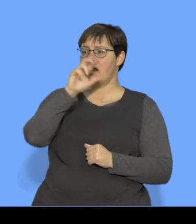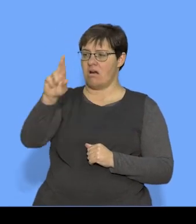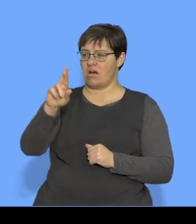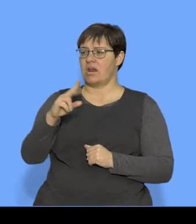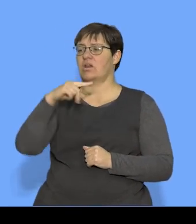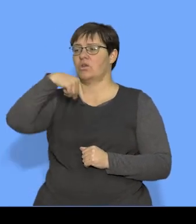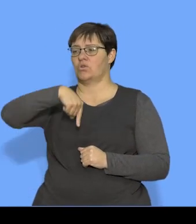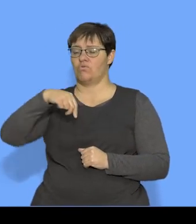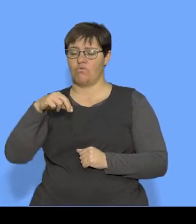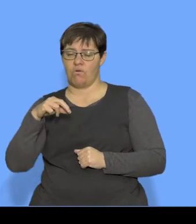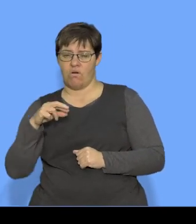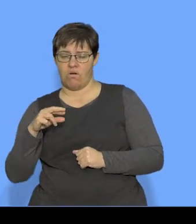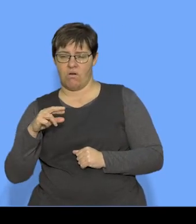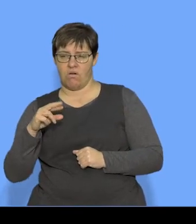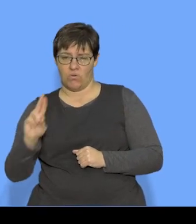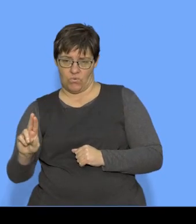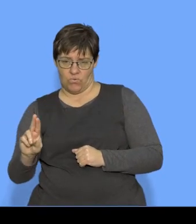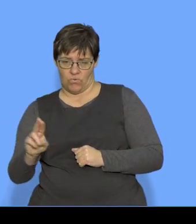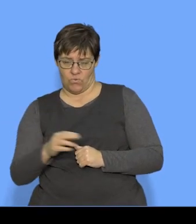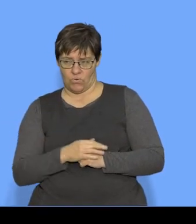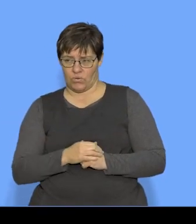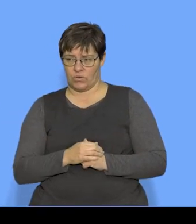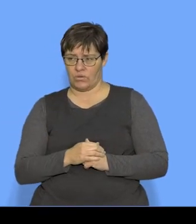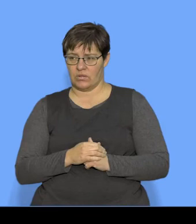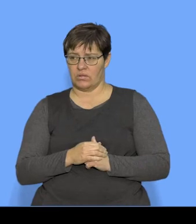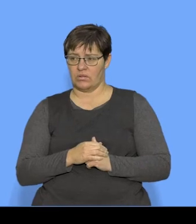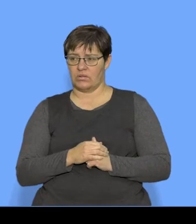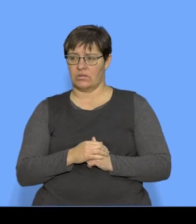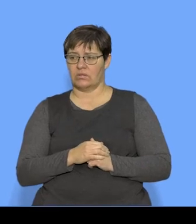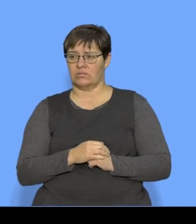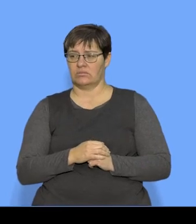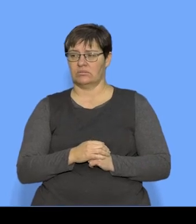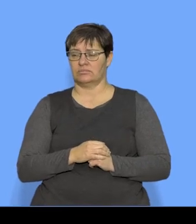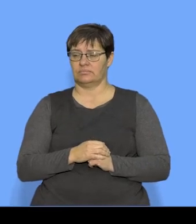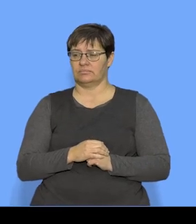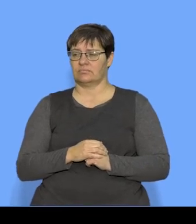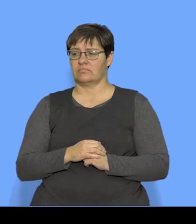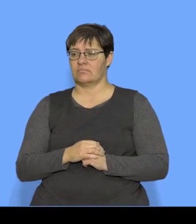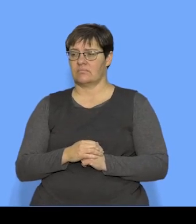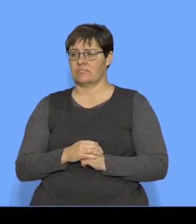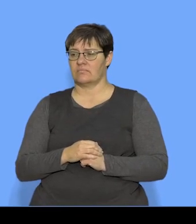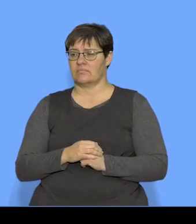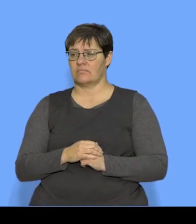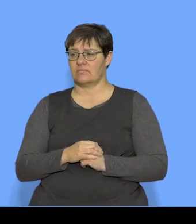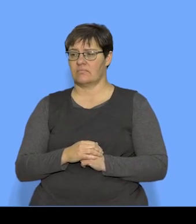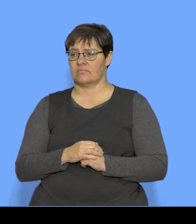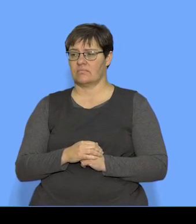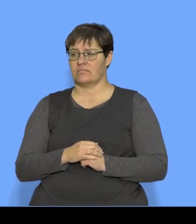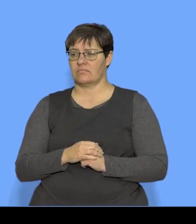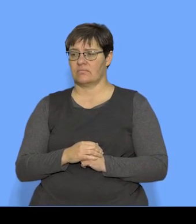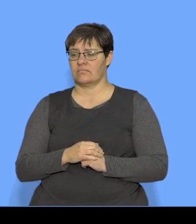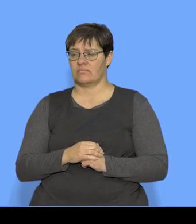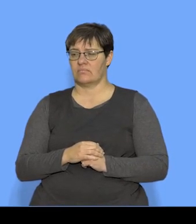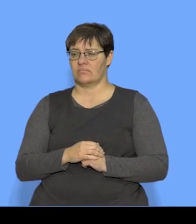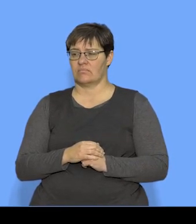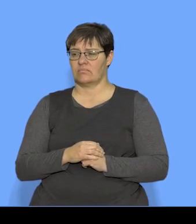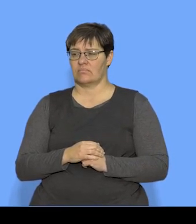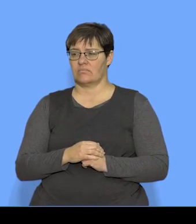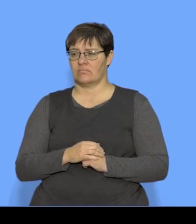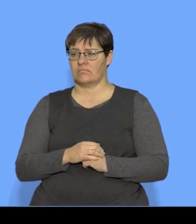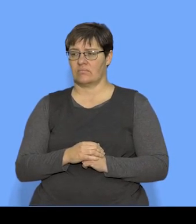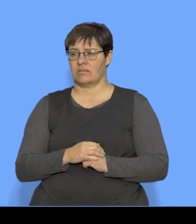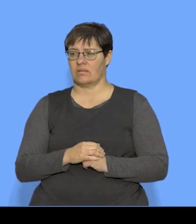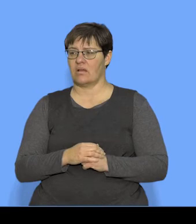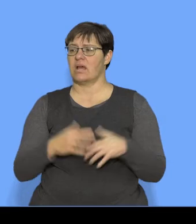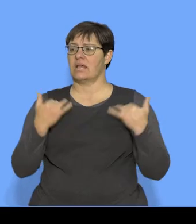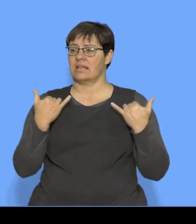LR and QR, by the way, QU. So this is LR parallel to